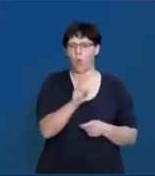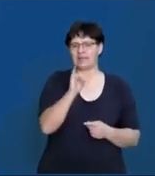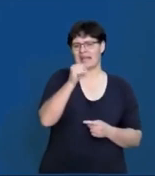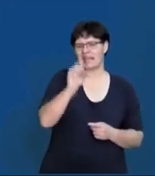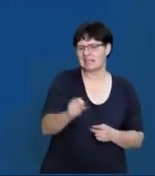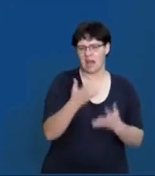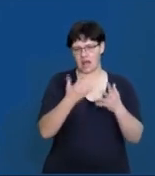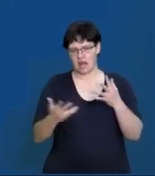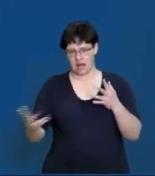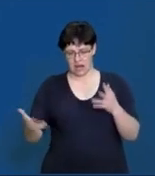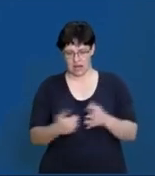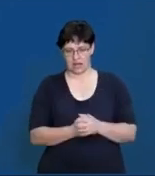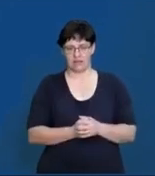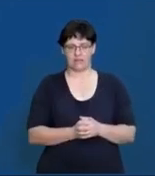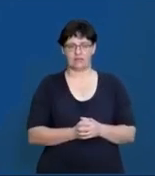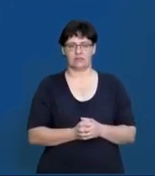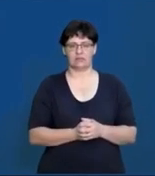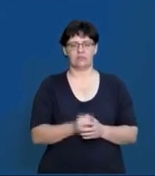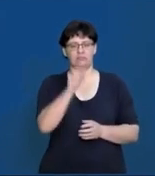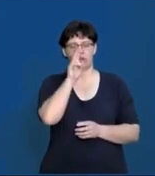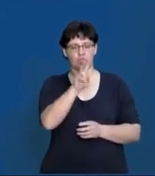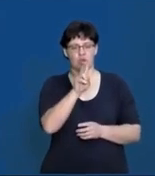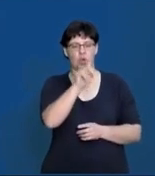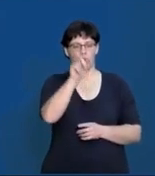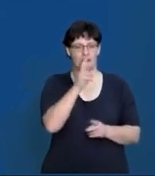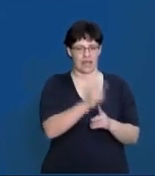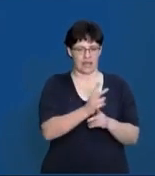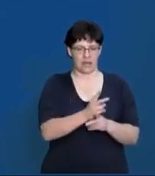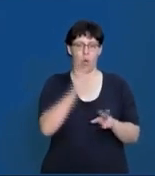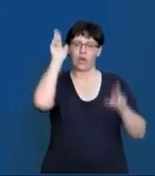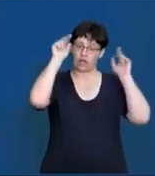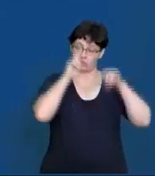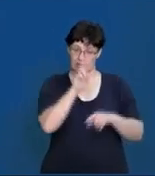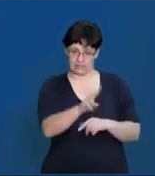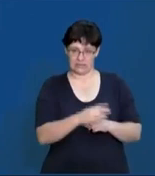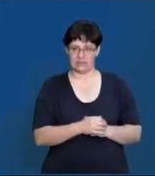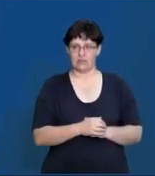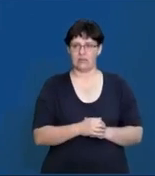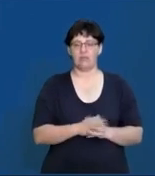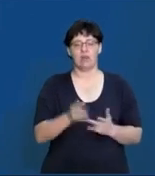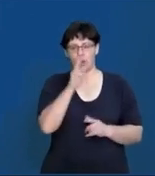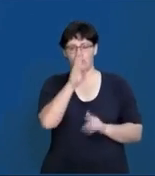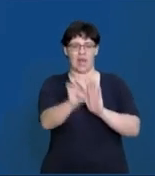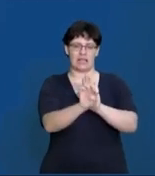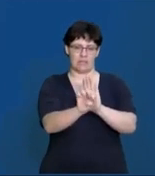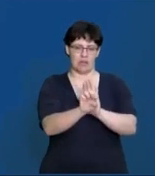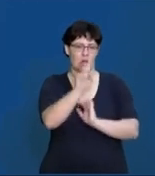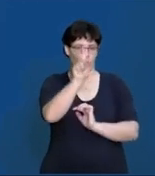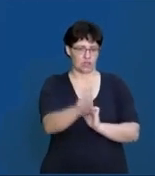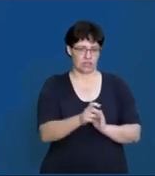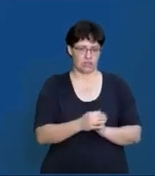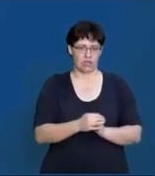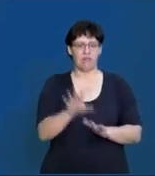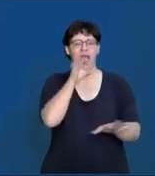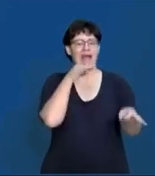mean, what is, etc., etc. Let's look at the question again, or the cartoon again. Right, let's look at